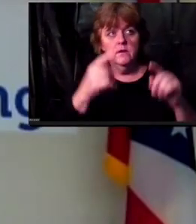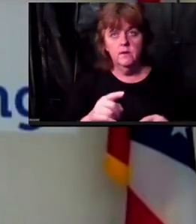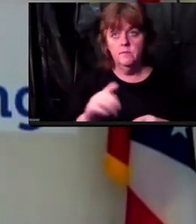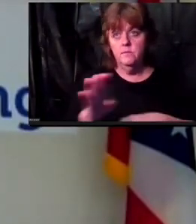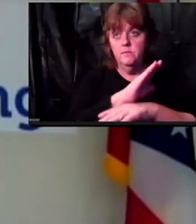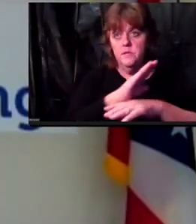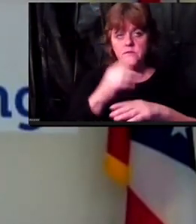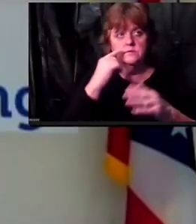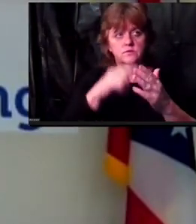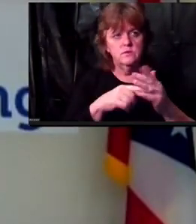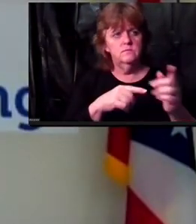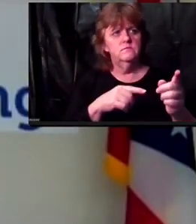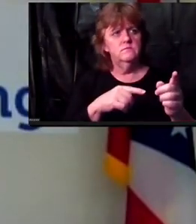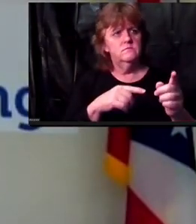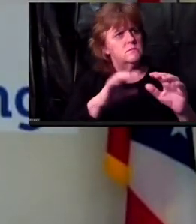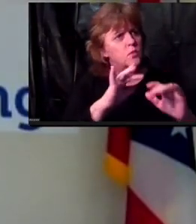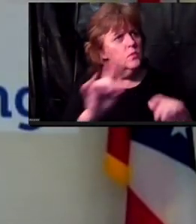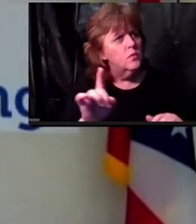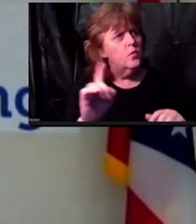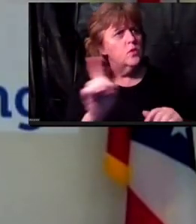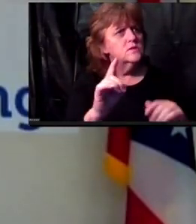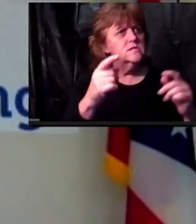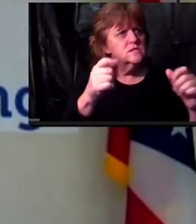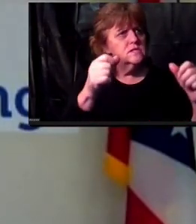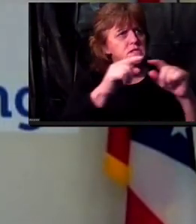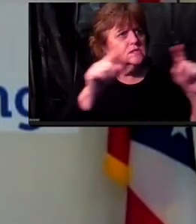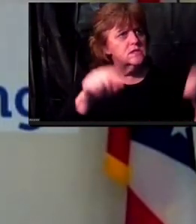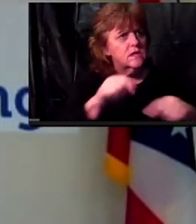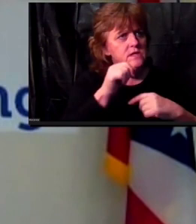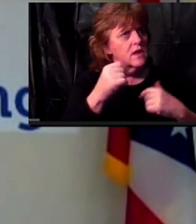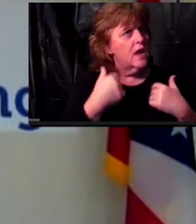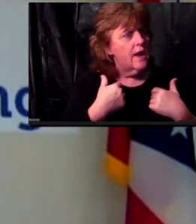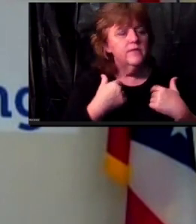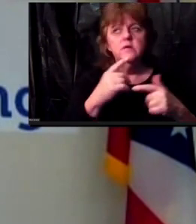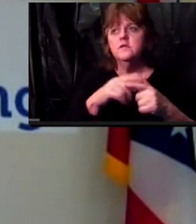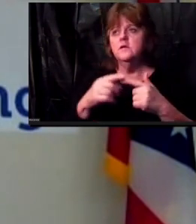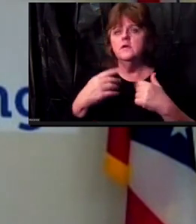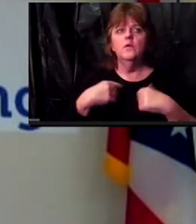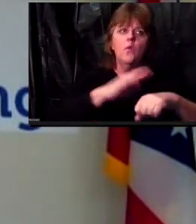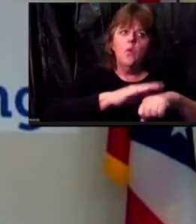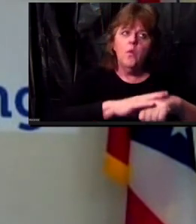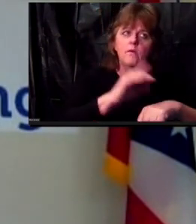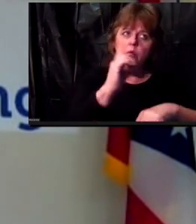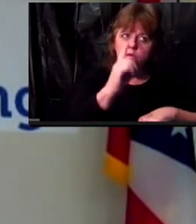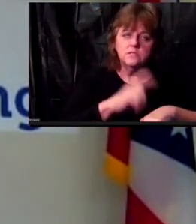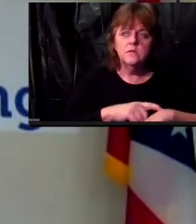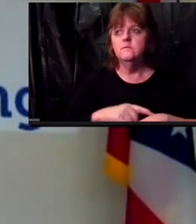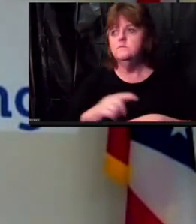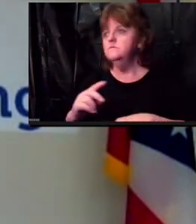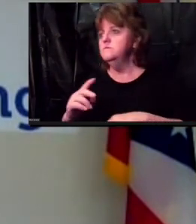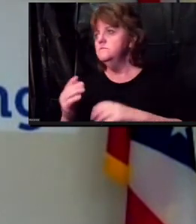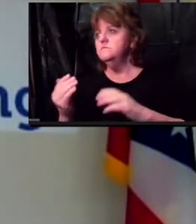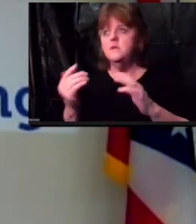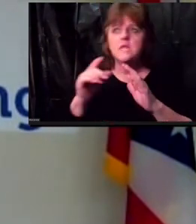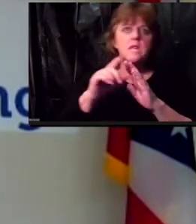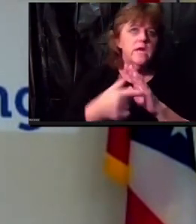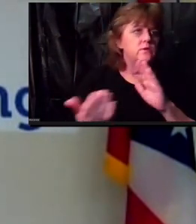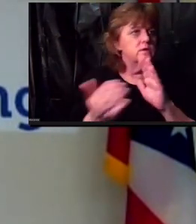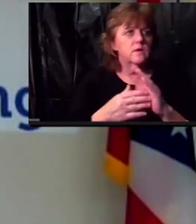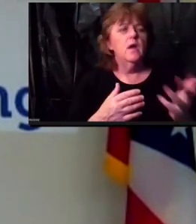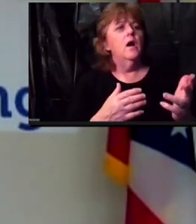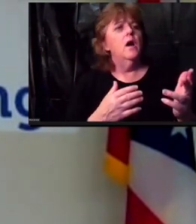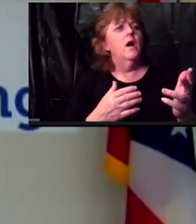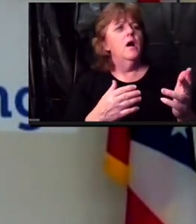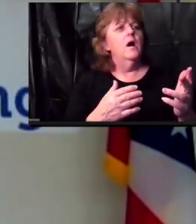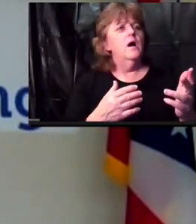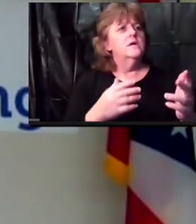these signs will be issued written warning and reminder that a second violation will result in a business being